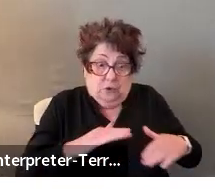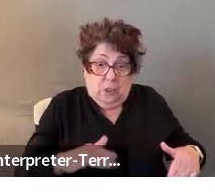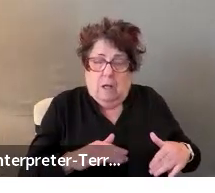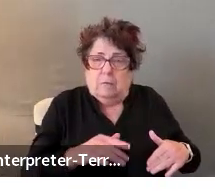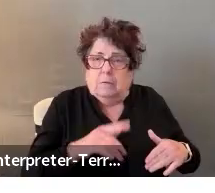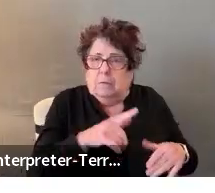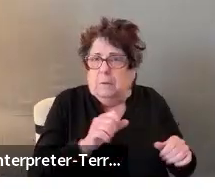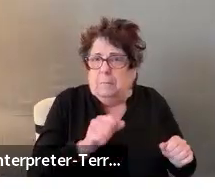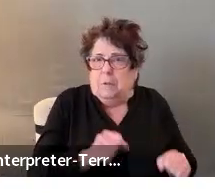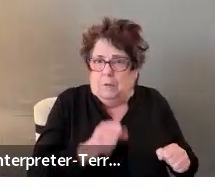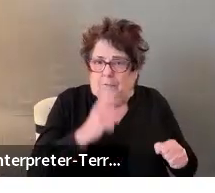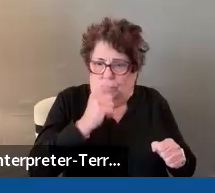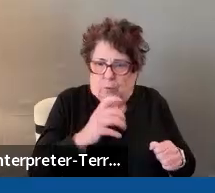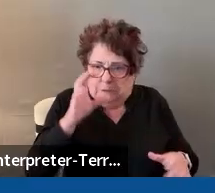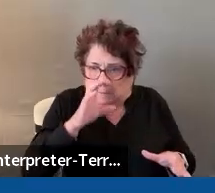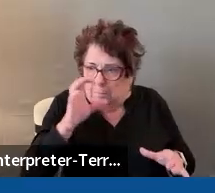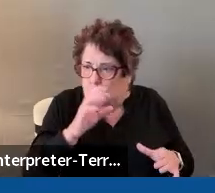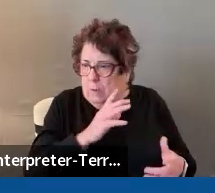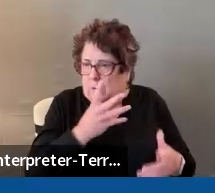with their surroundings.